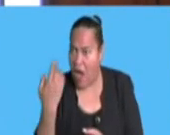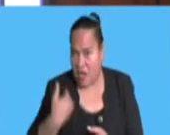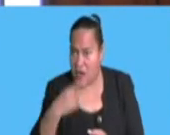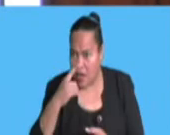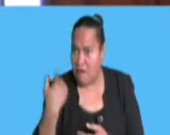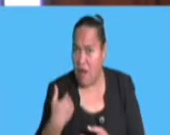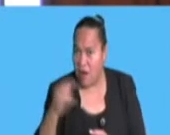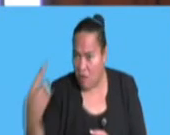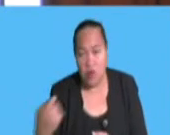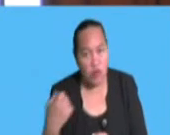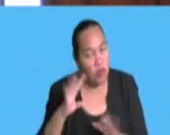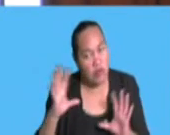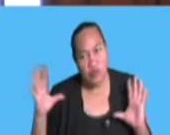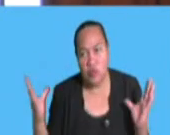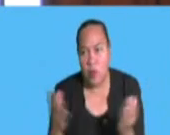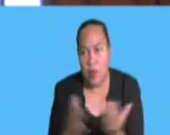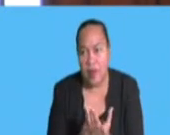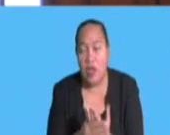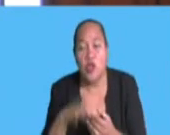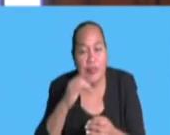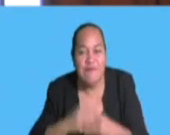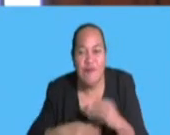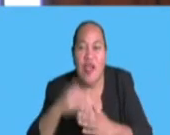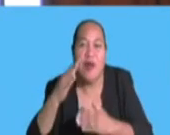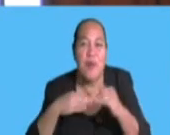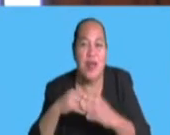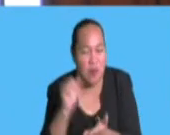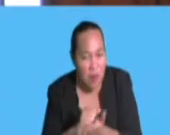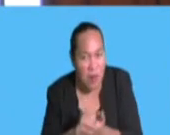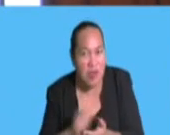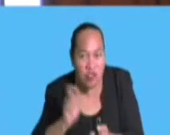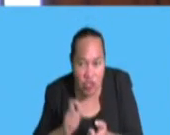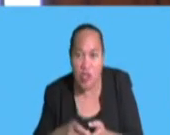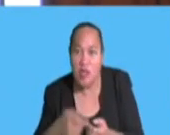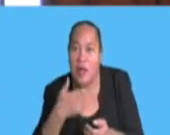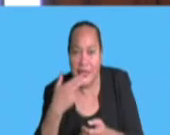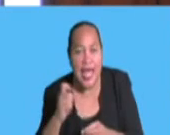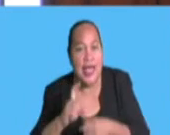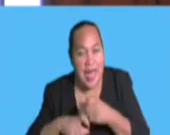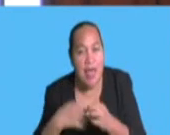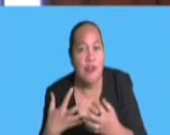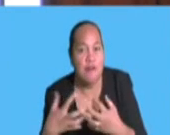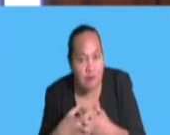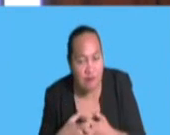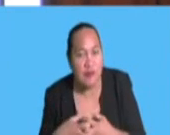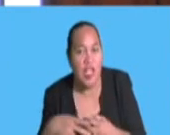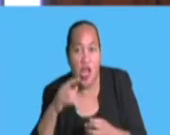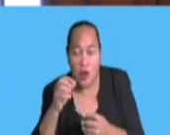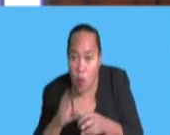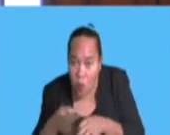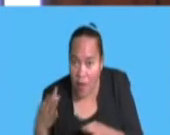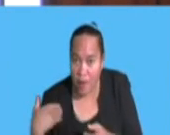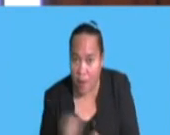challenges and solutions we face in trying to build more adequate, affordable homes that are climate resilient, environmentally conscious, and well planned